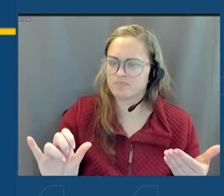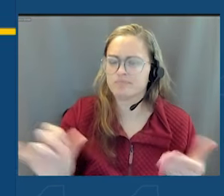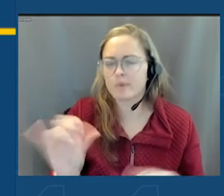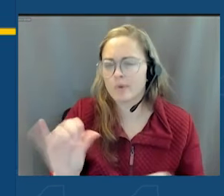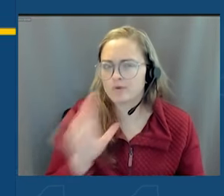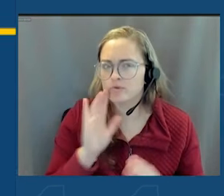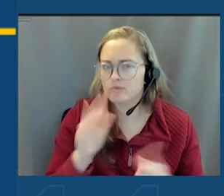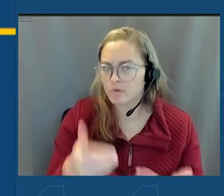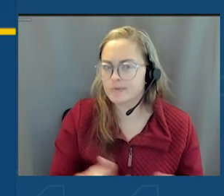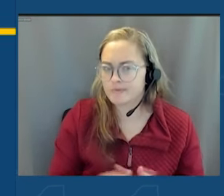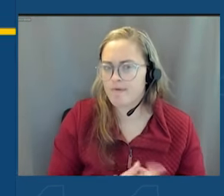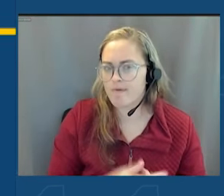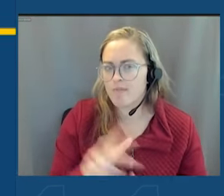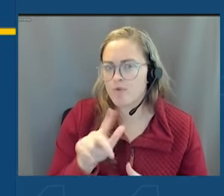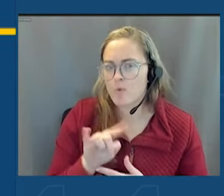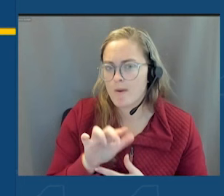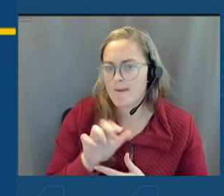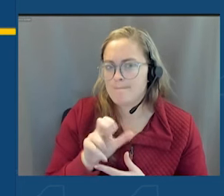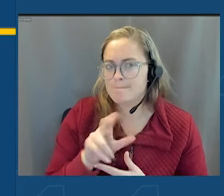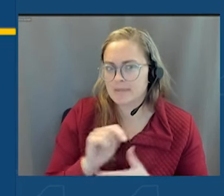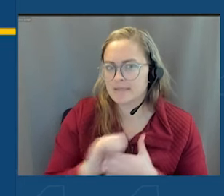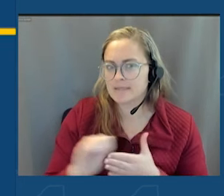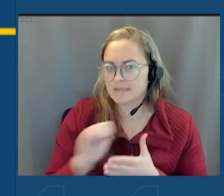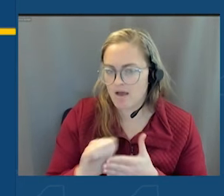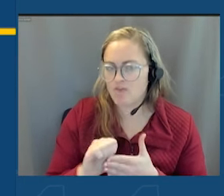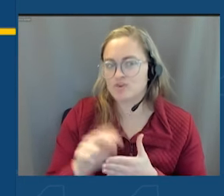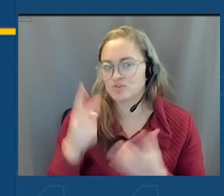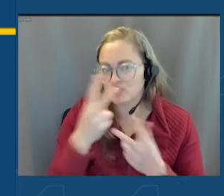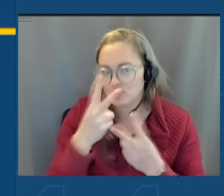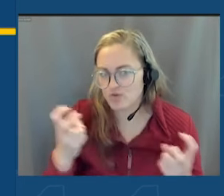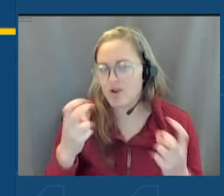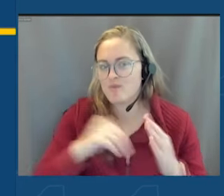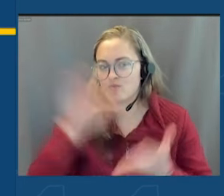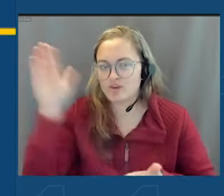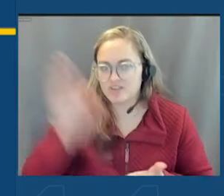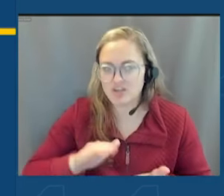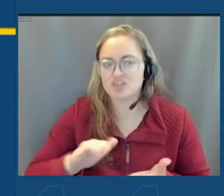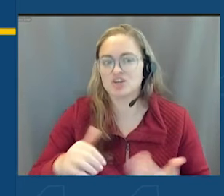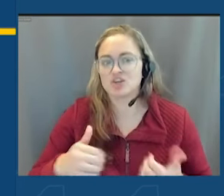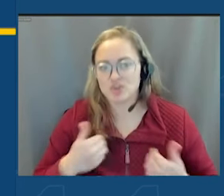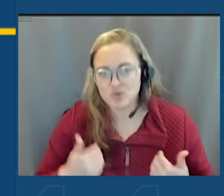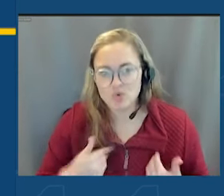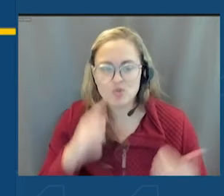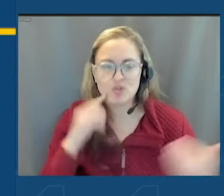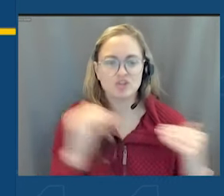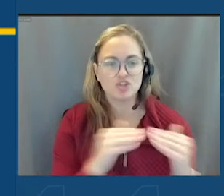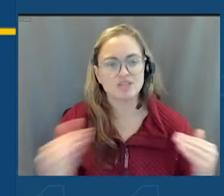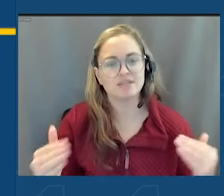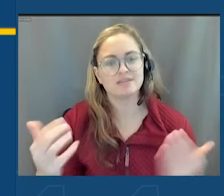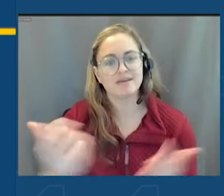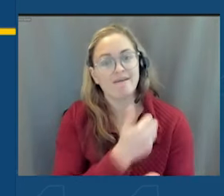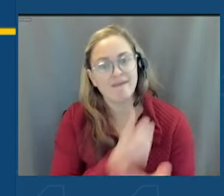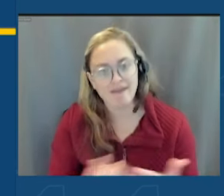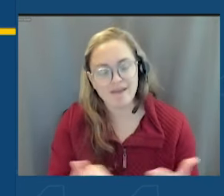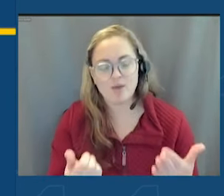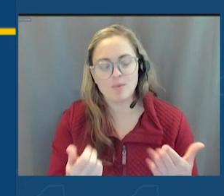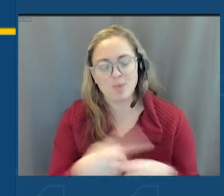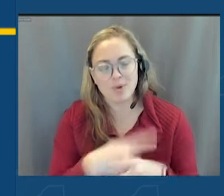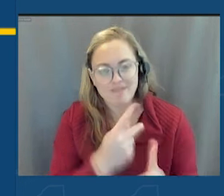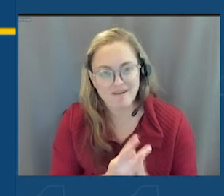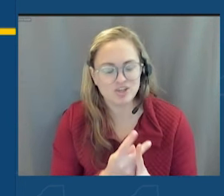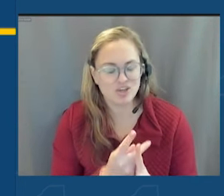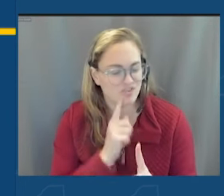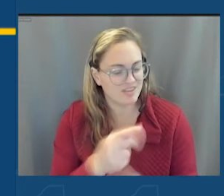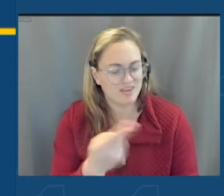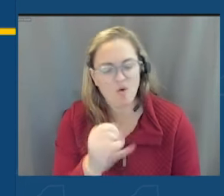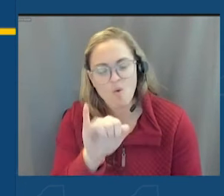focusing on $31 million for crime reduction, youth justice, and gang prevention programs. Again, a holistic approach to how we